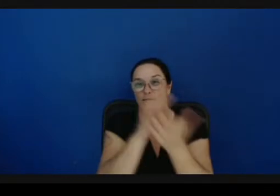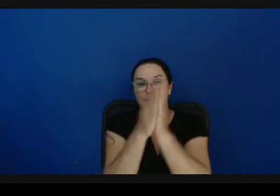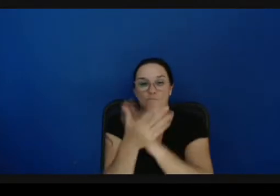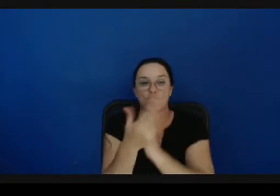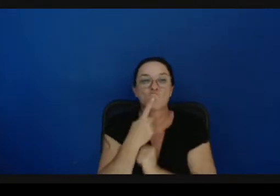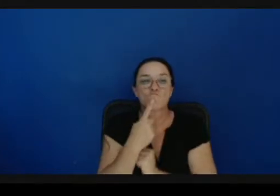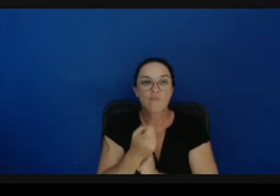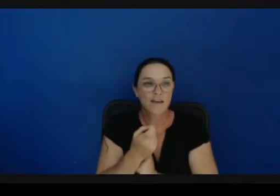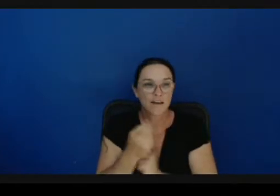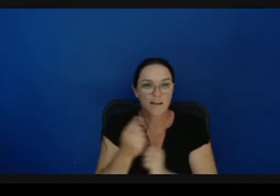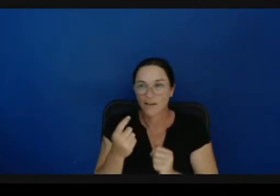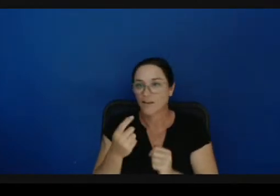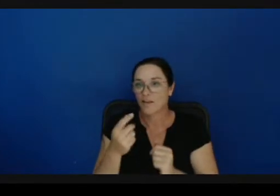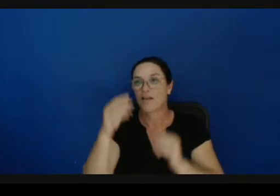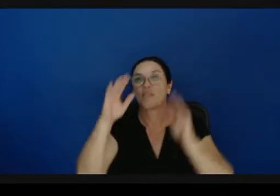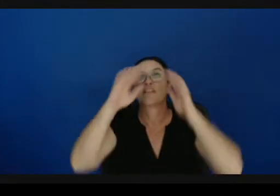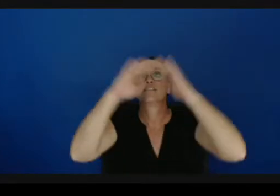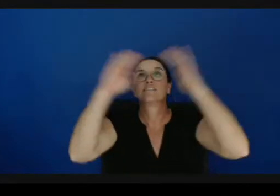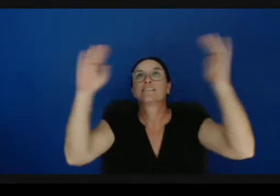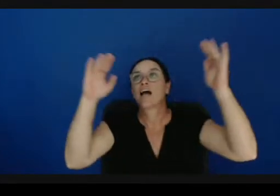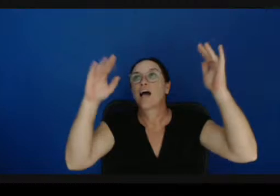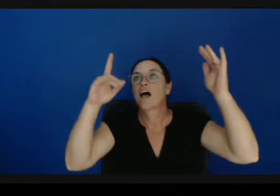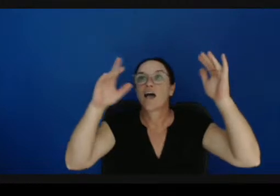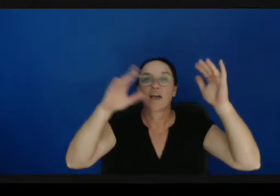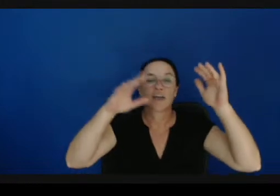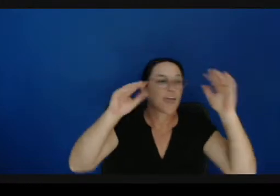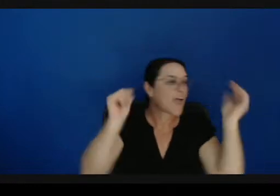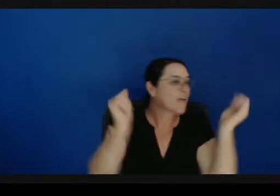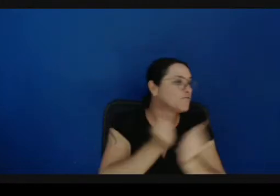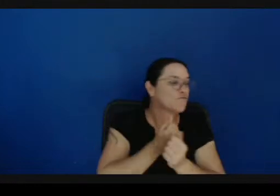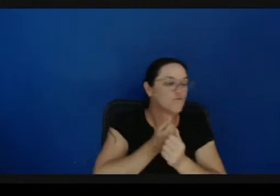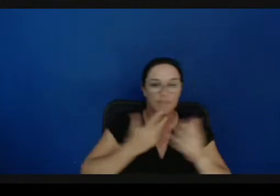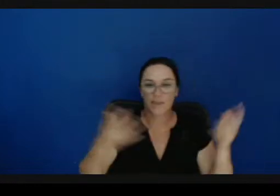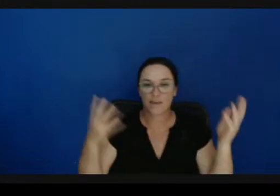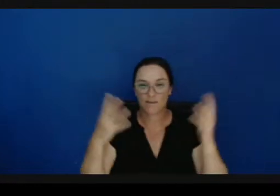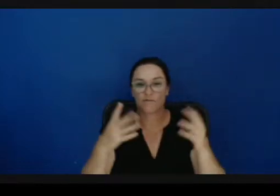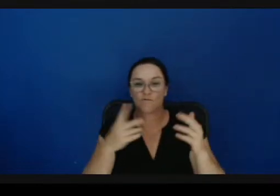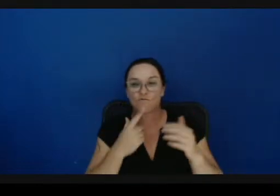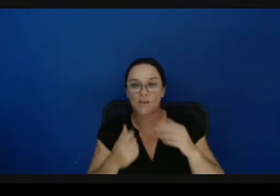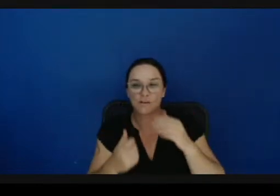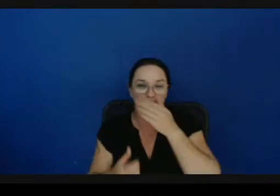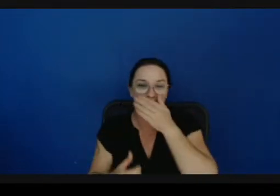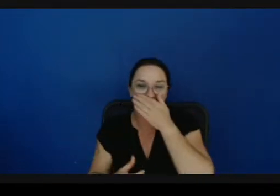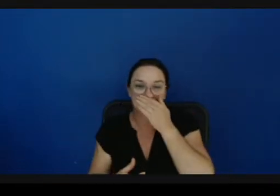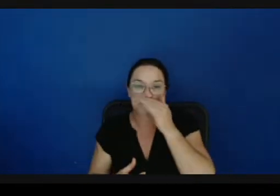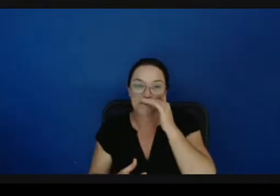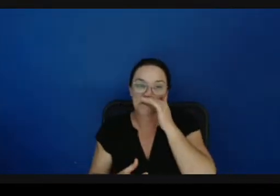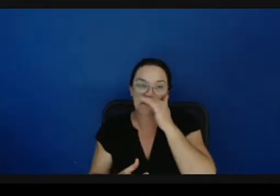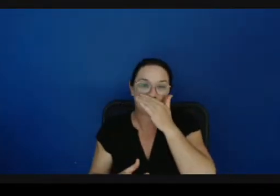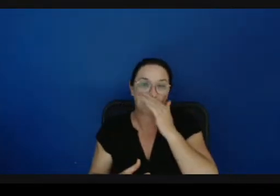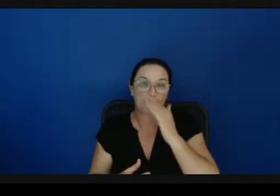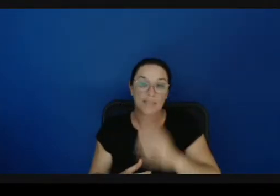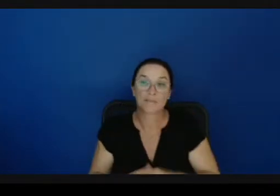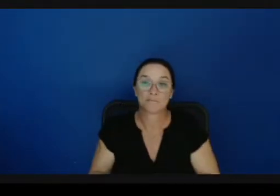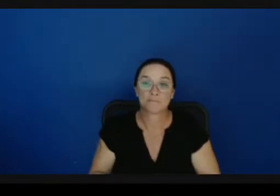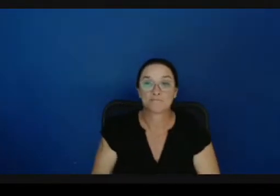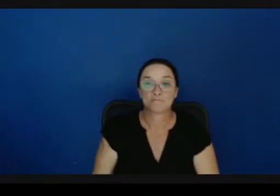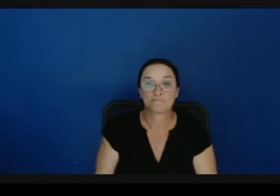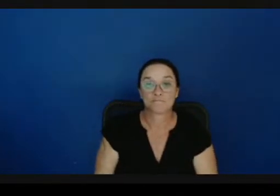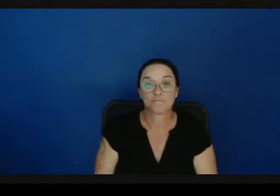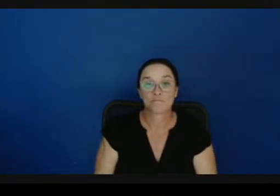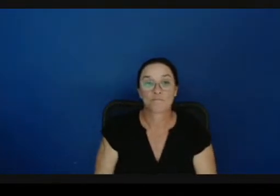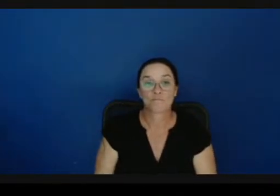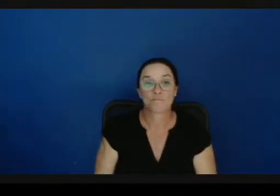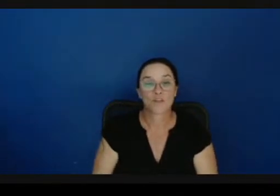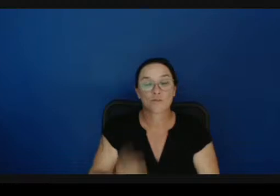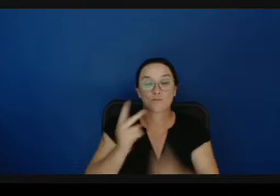The sky is red, the ground is red, every piece of light is red. And yeah, just flashing back